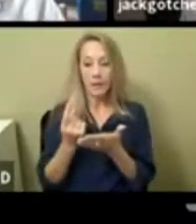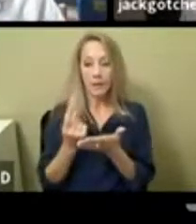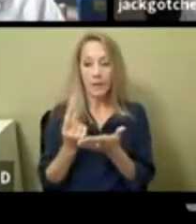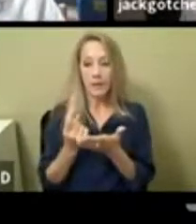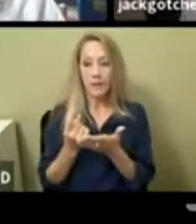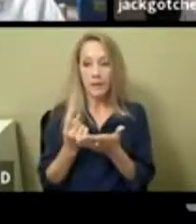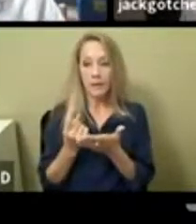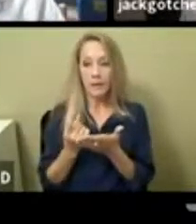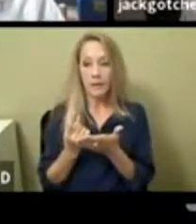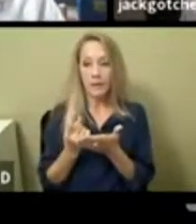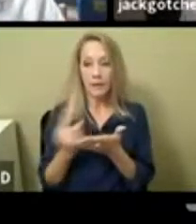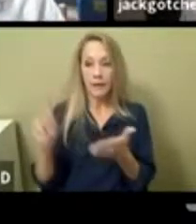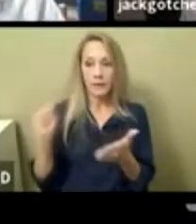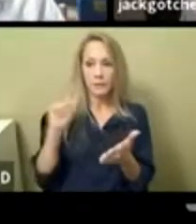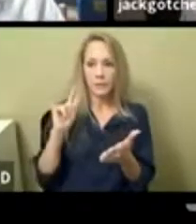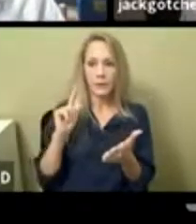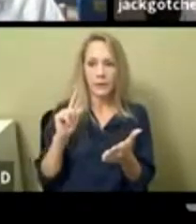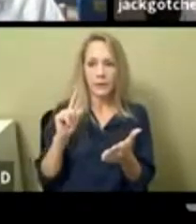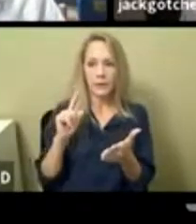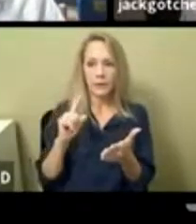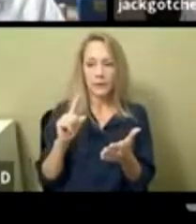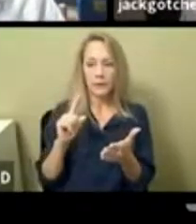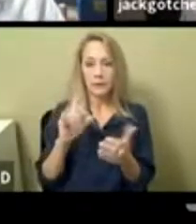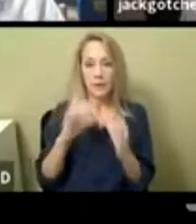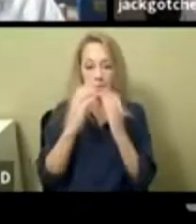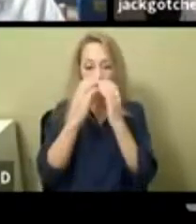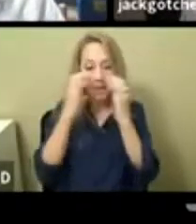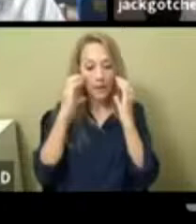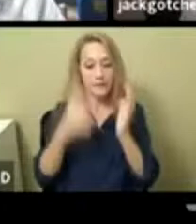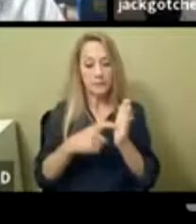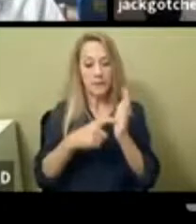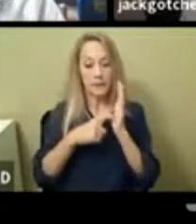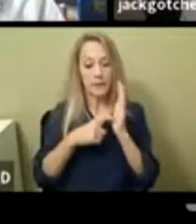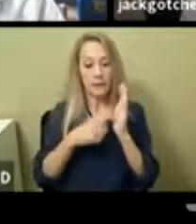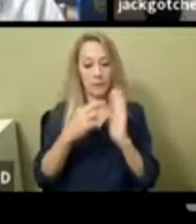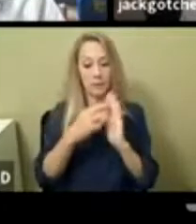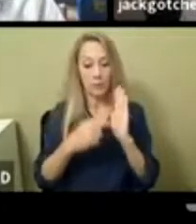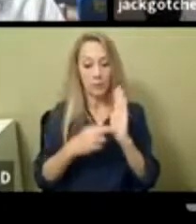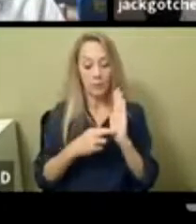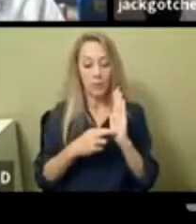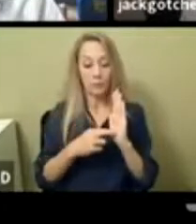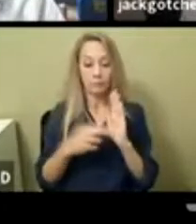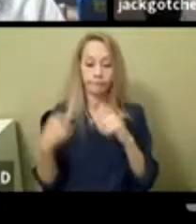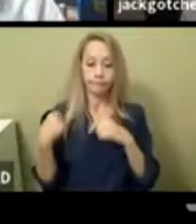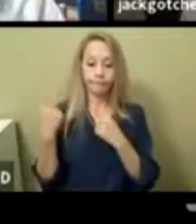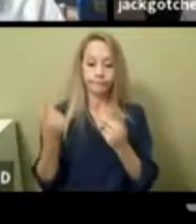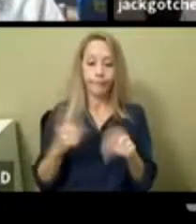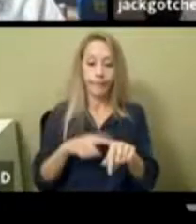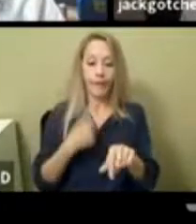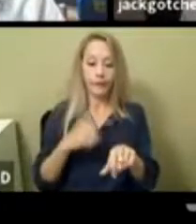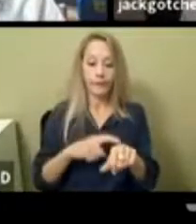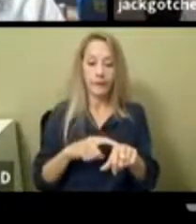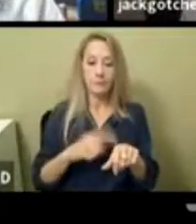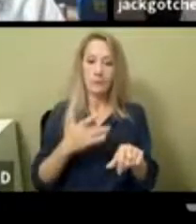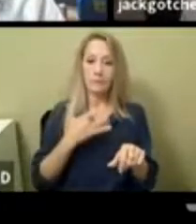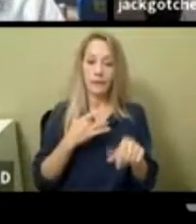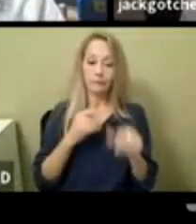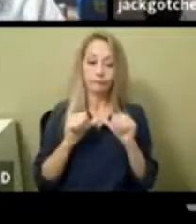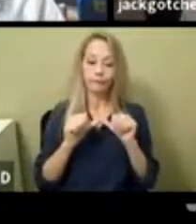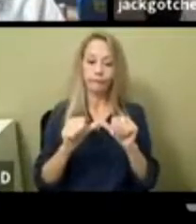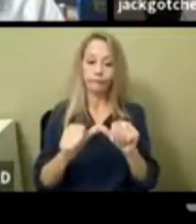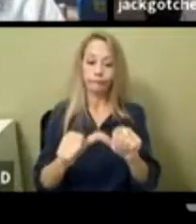first, and mask mandate, which has been in place for a long time, is going to stay in place for a while because we really need to see our